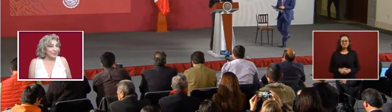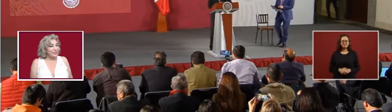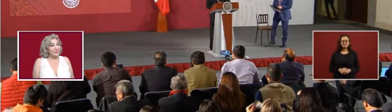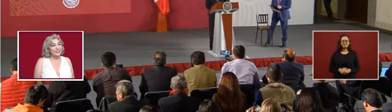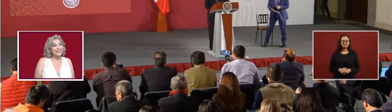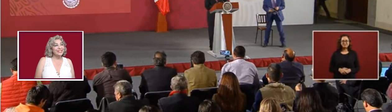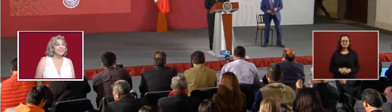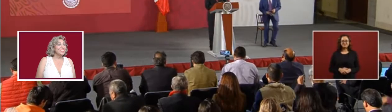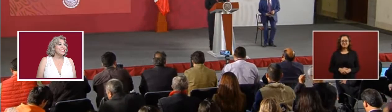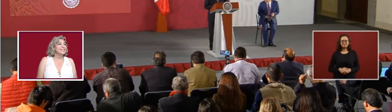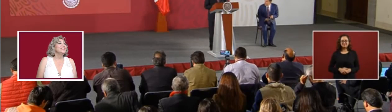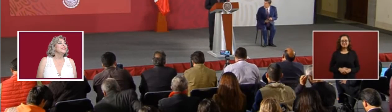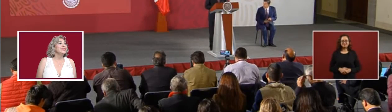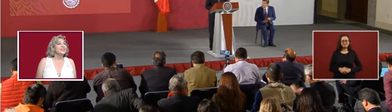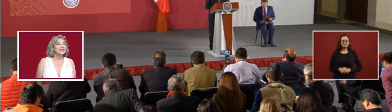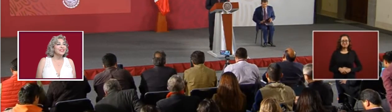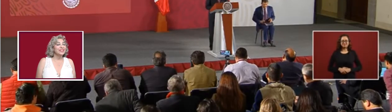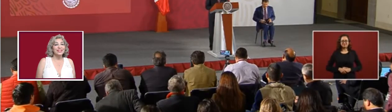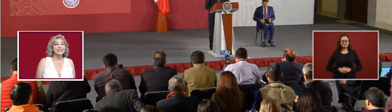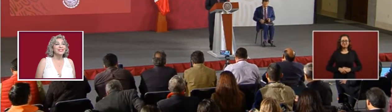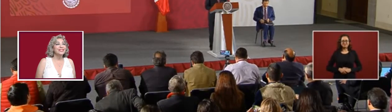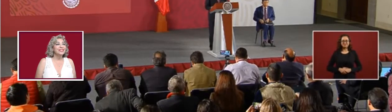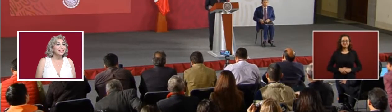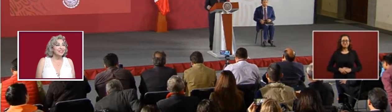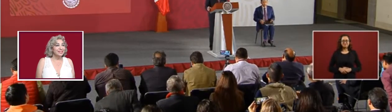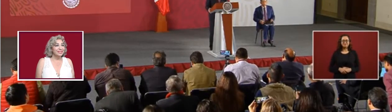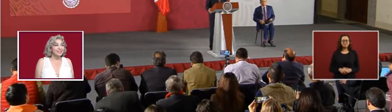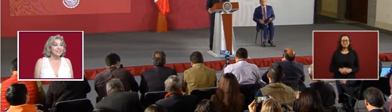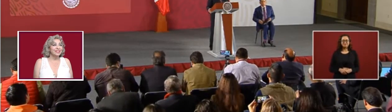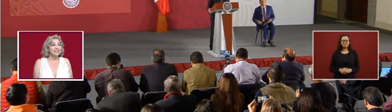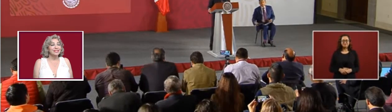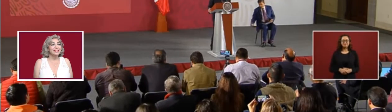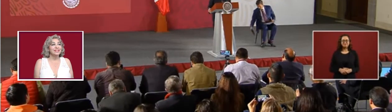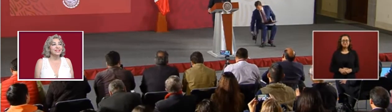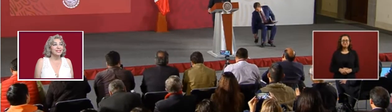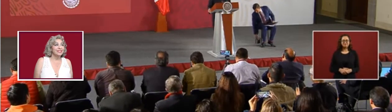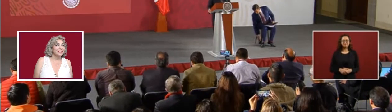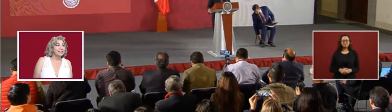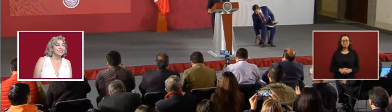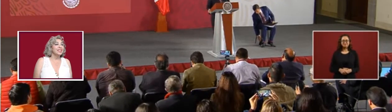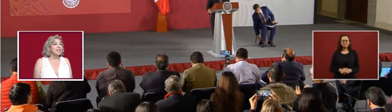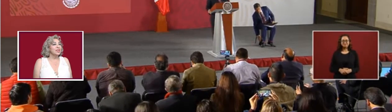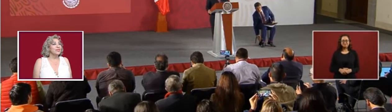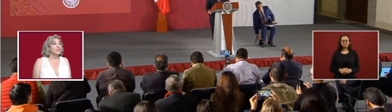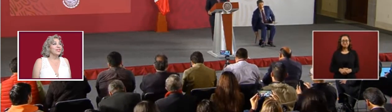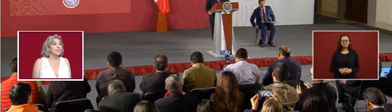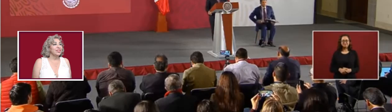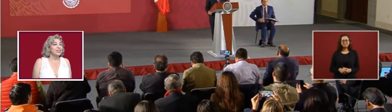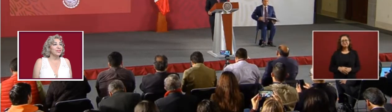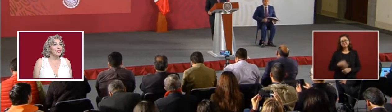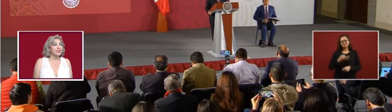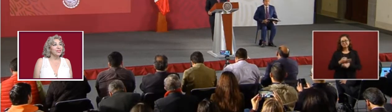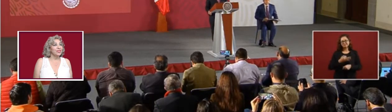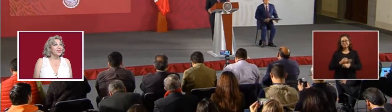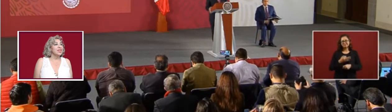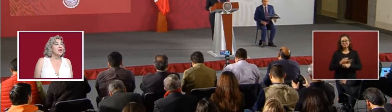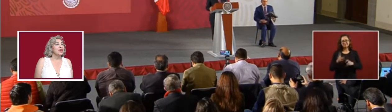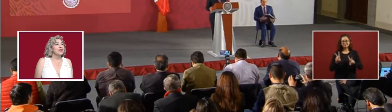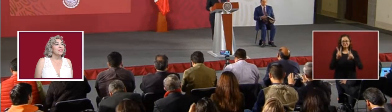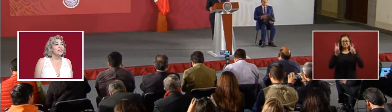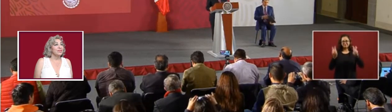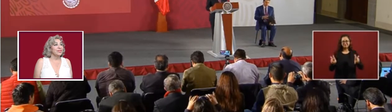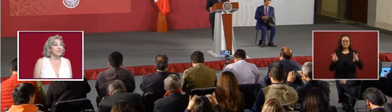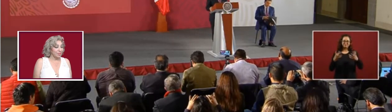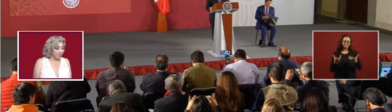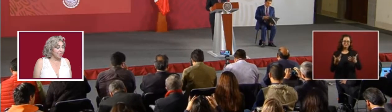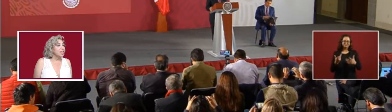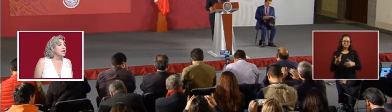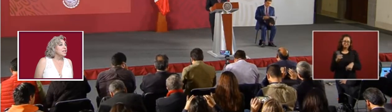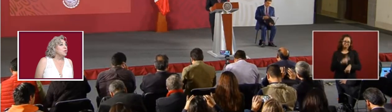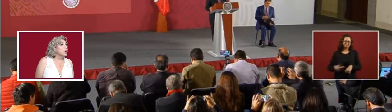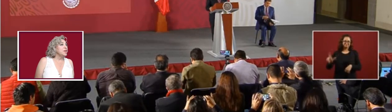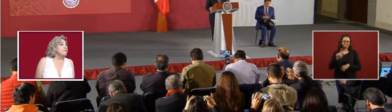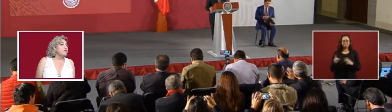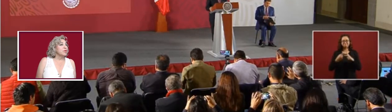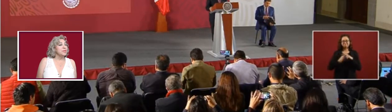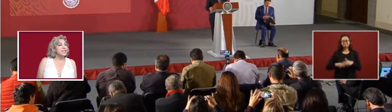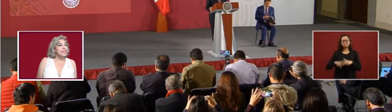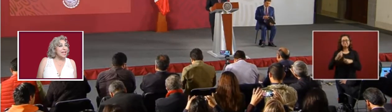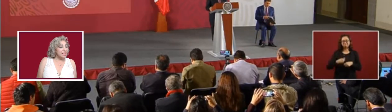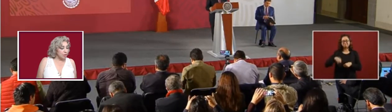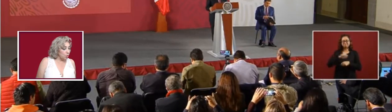we're